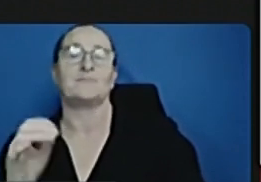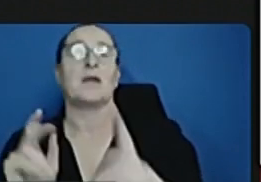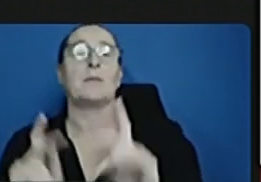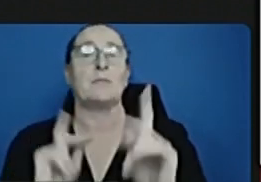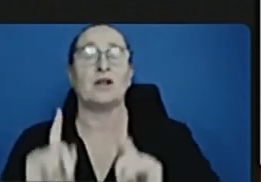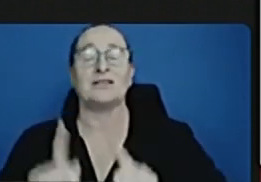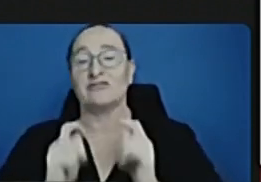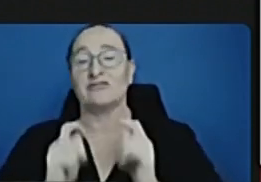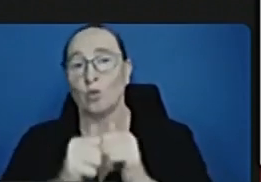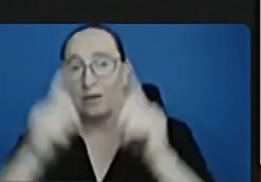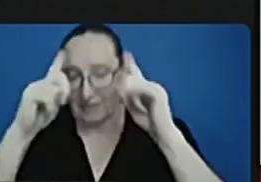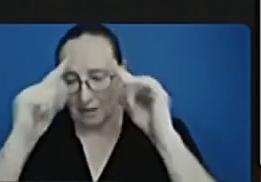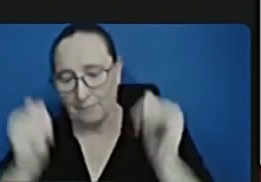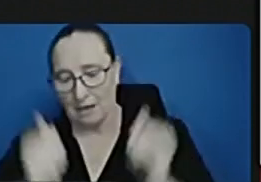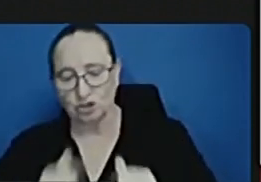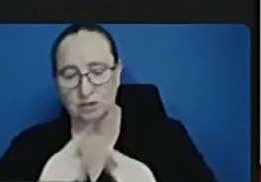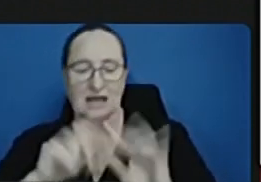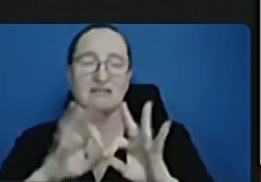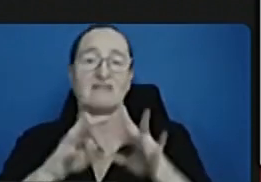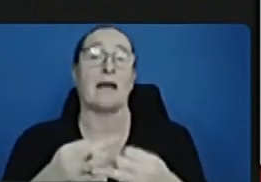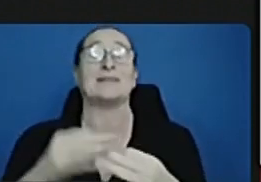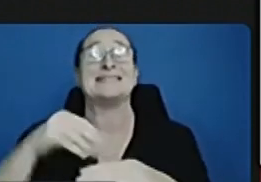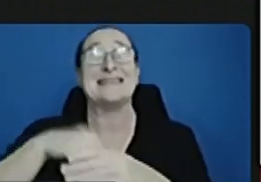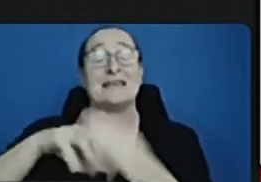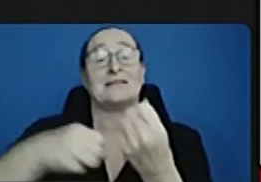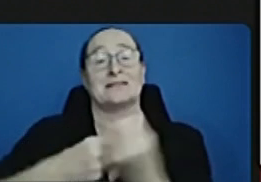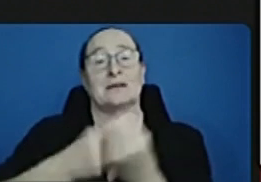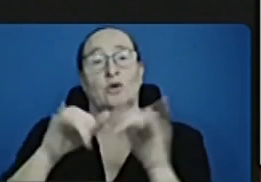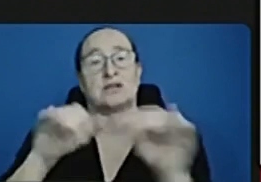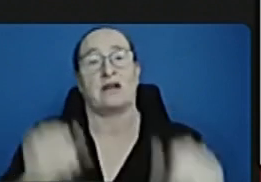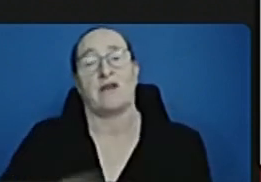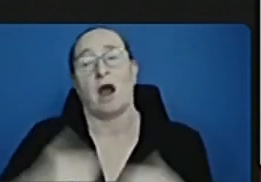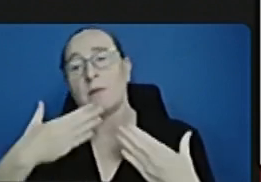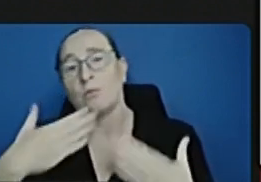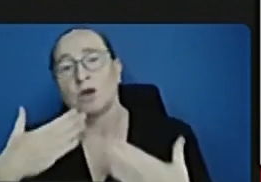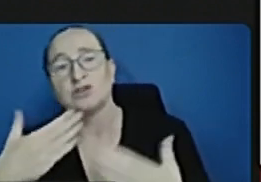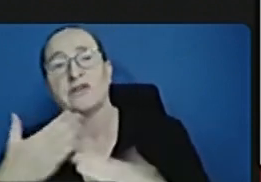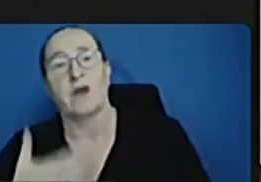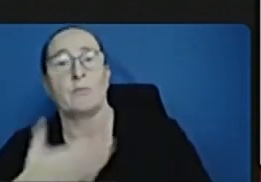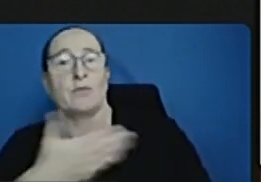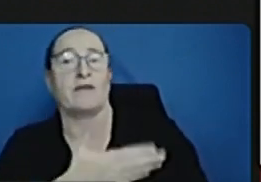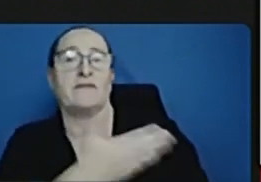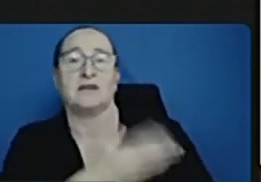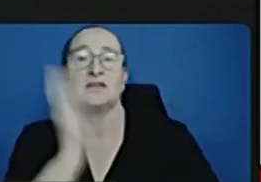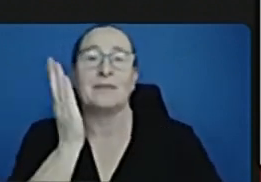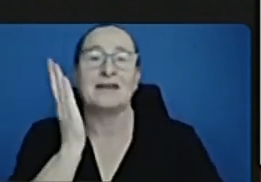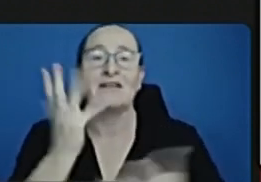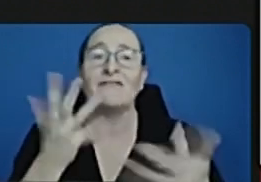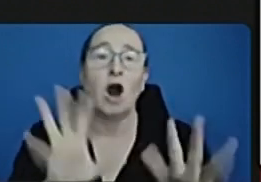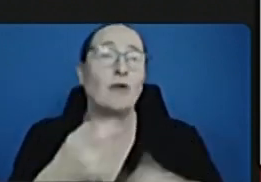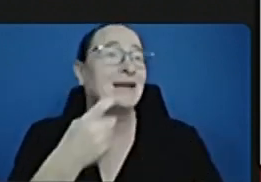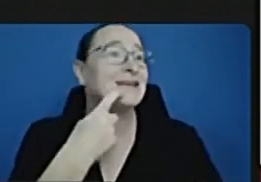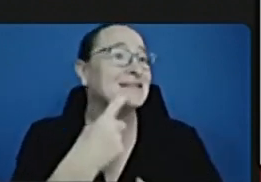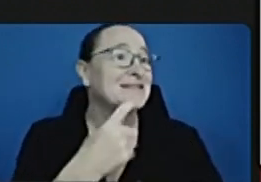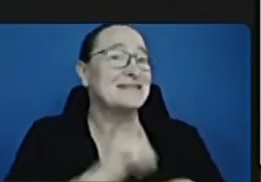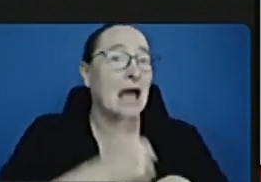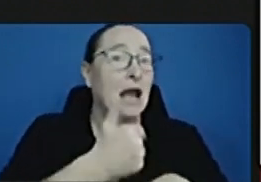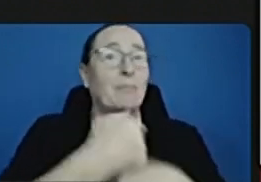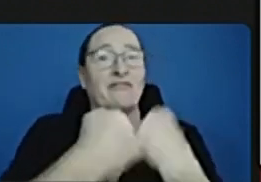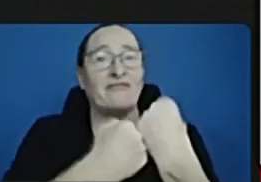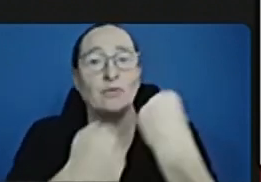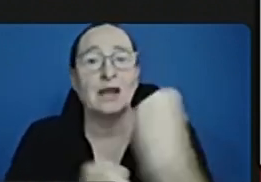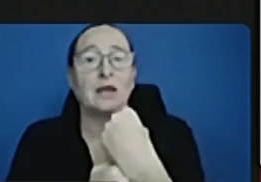that are in that support system. I'm so appreciative of previous speakers because they've already set the foundation. You